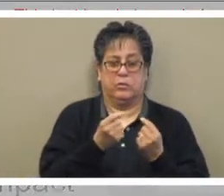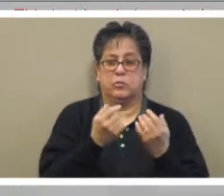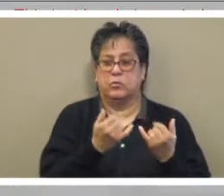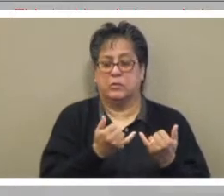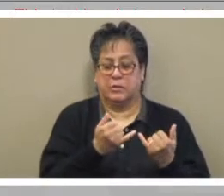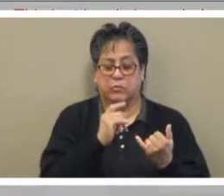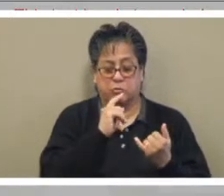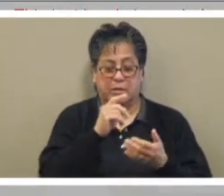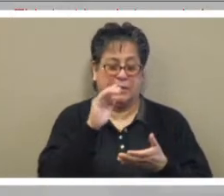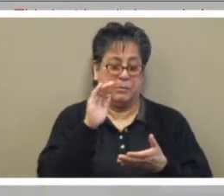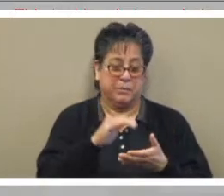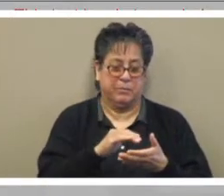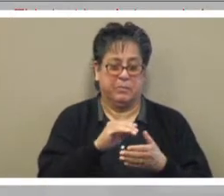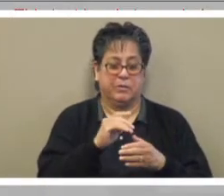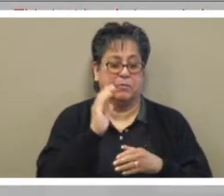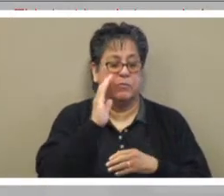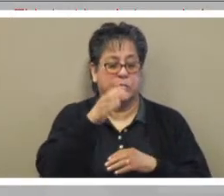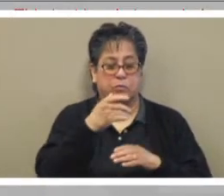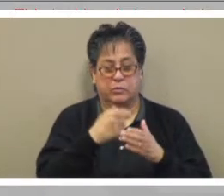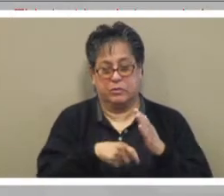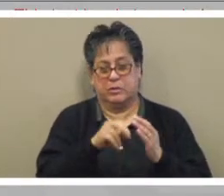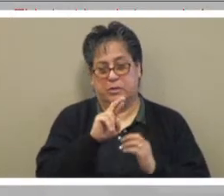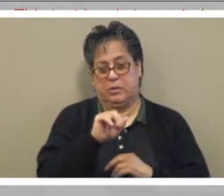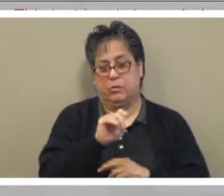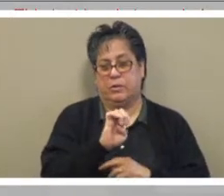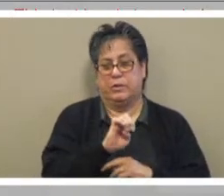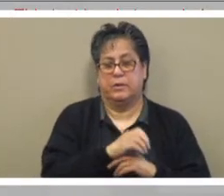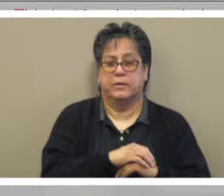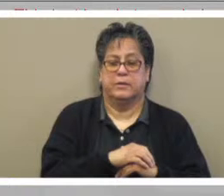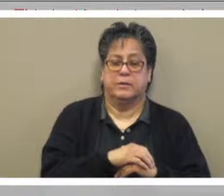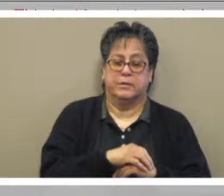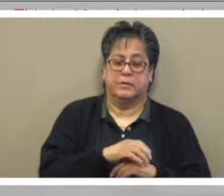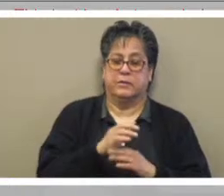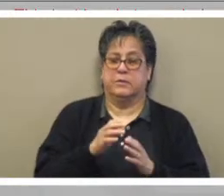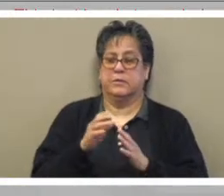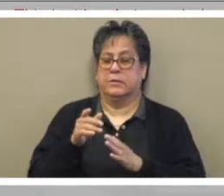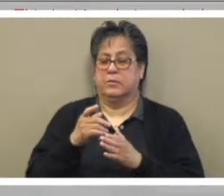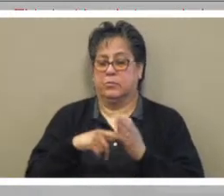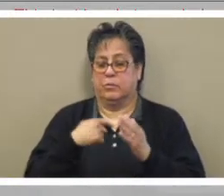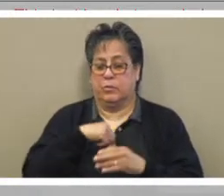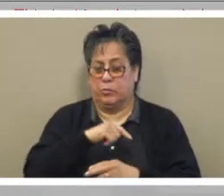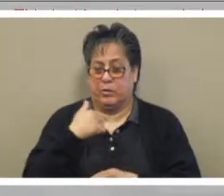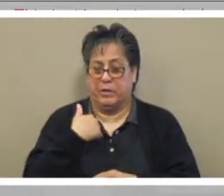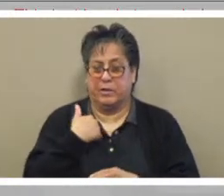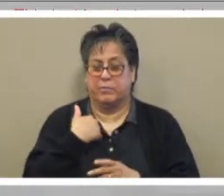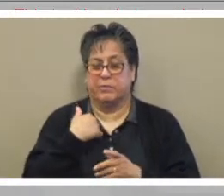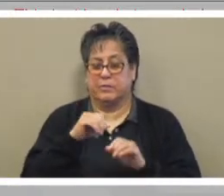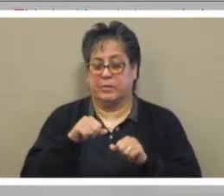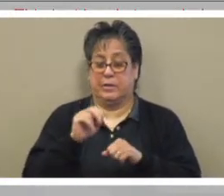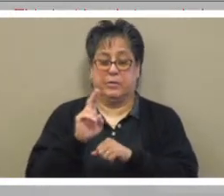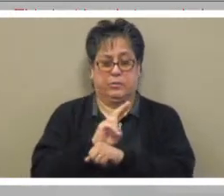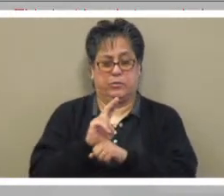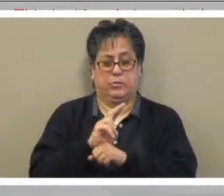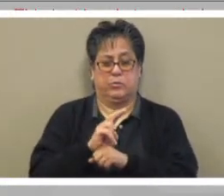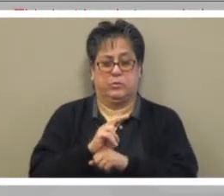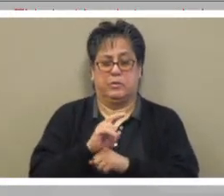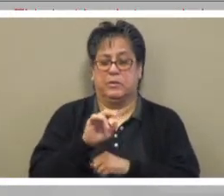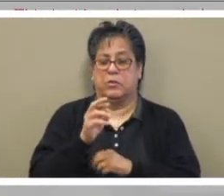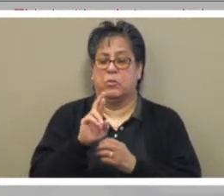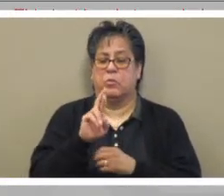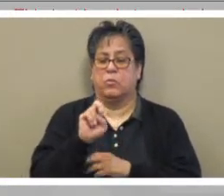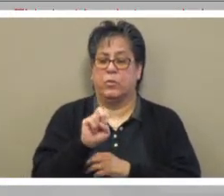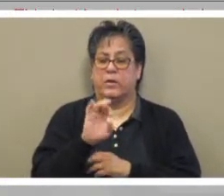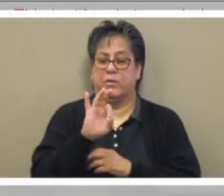minimize the impact on the future tax rate? So one of the things that we do have, the ability to take advantage of is if we do